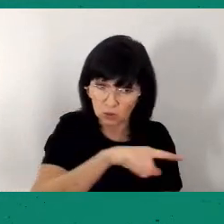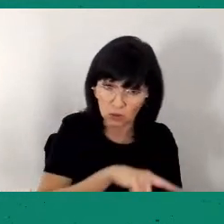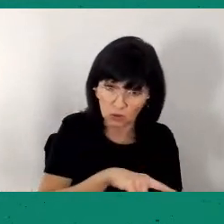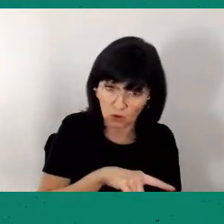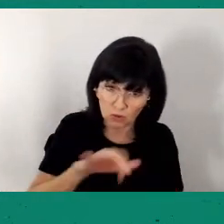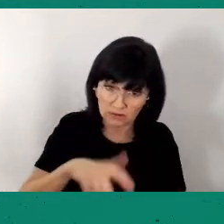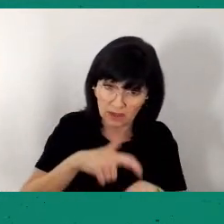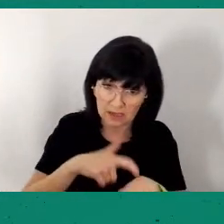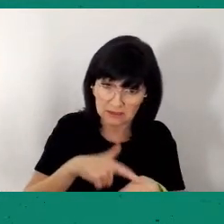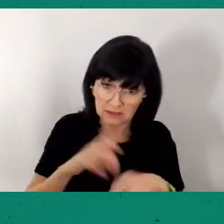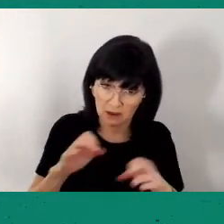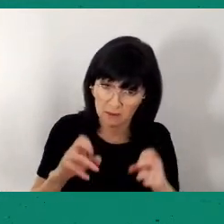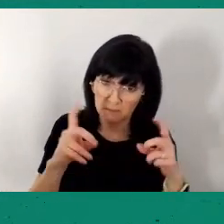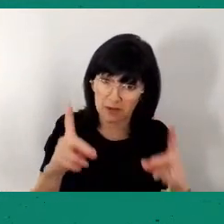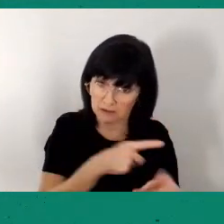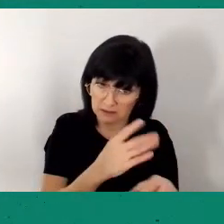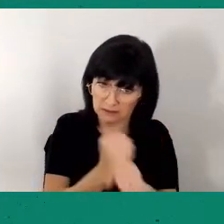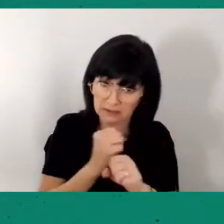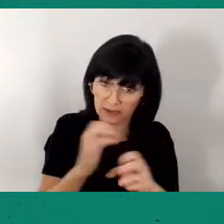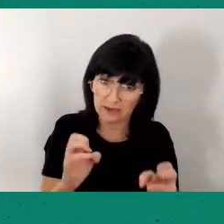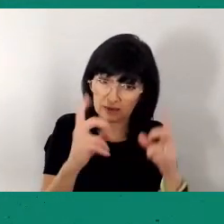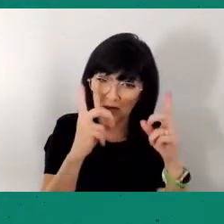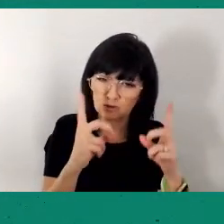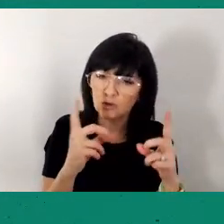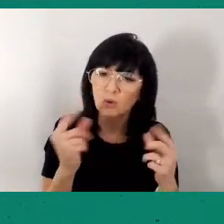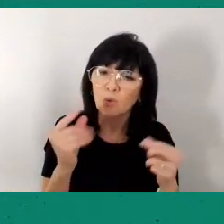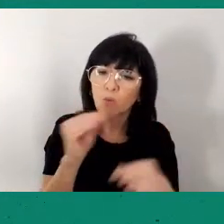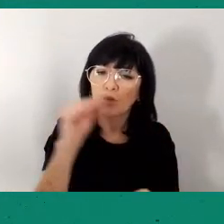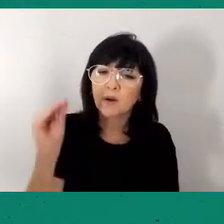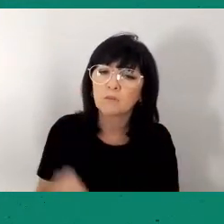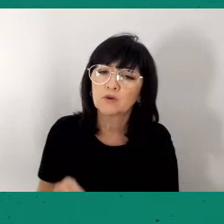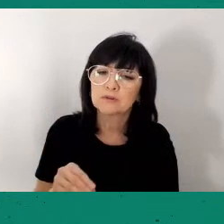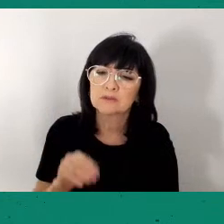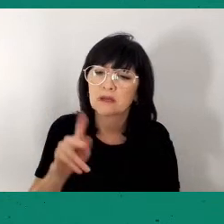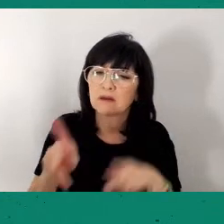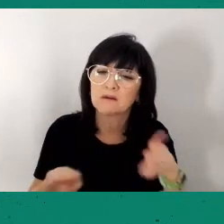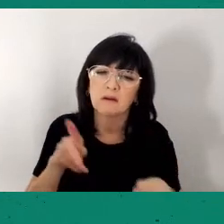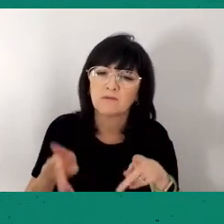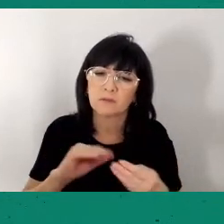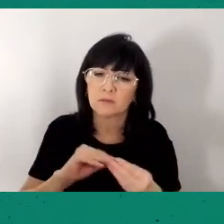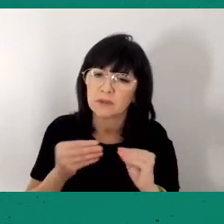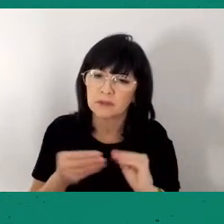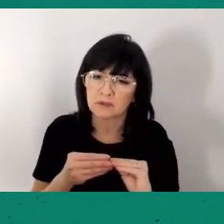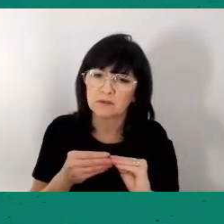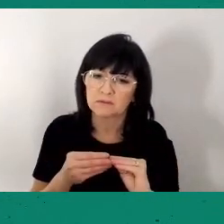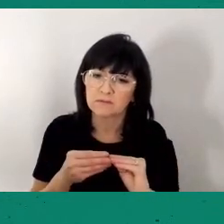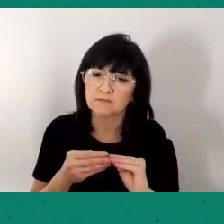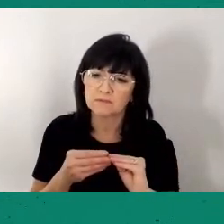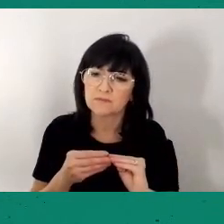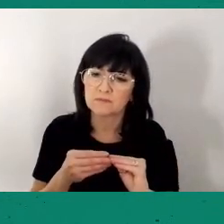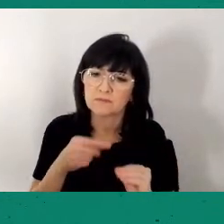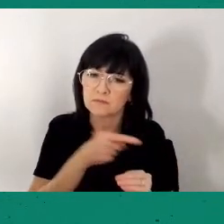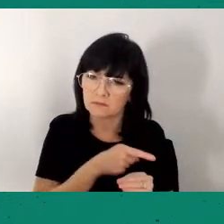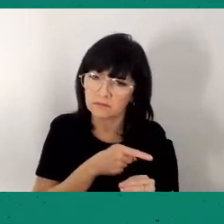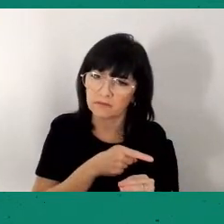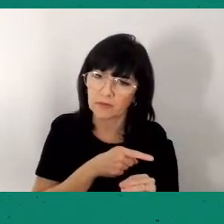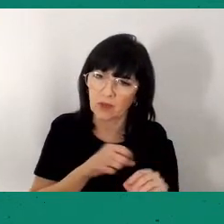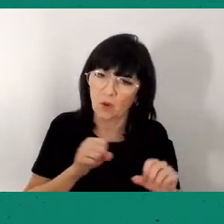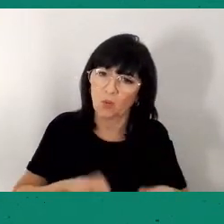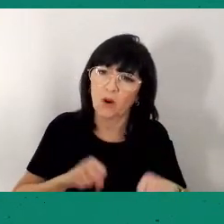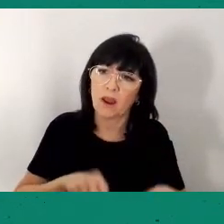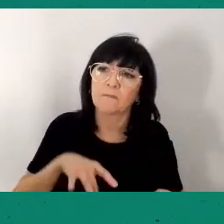is, what percentage of the population was finding a way to get